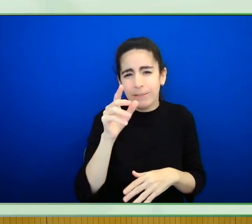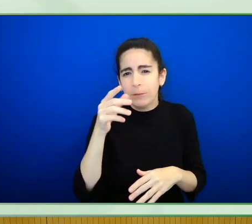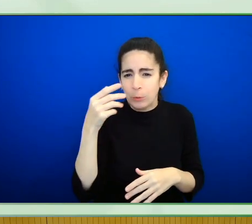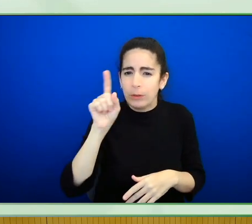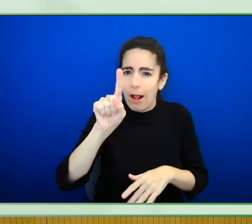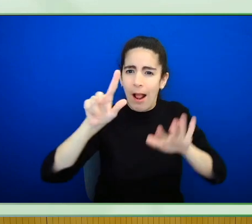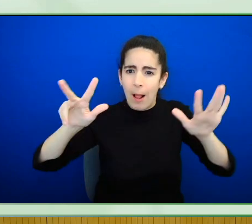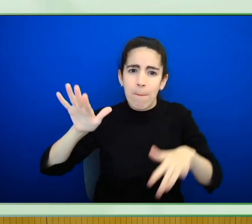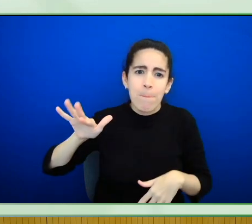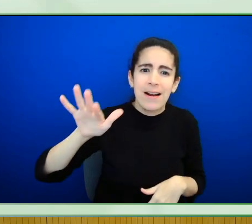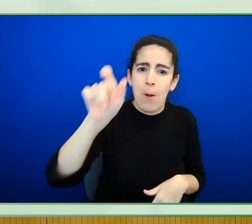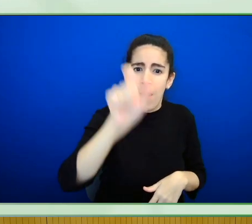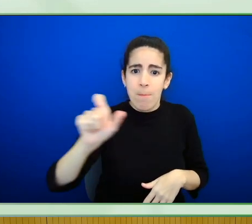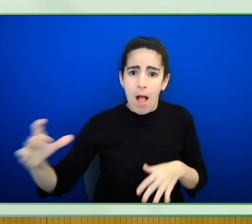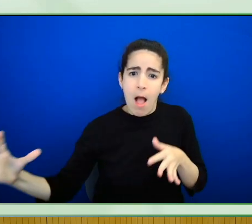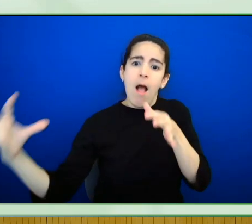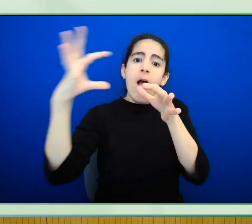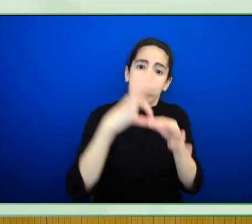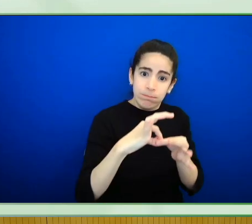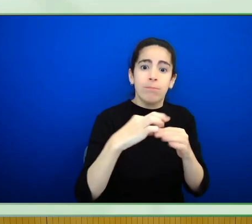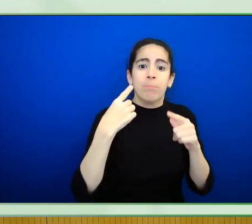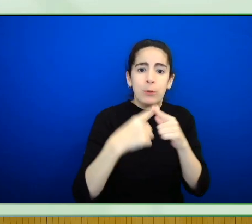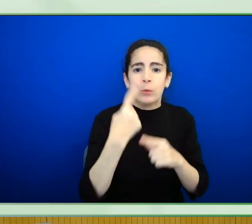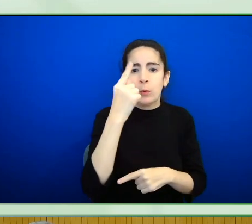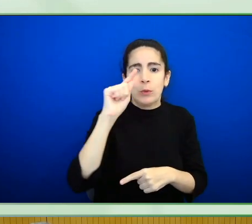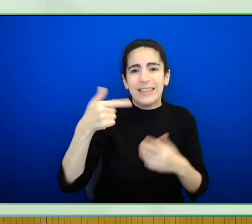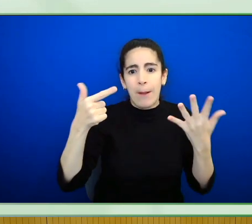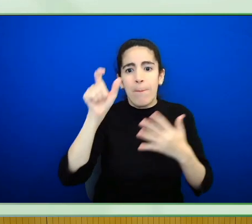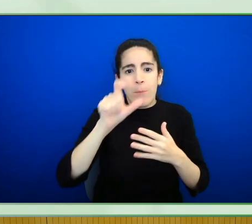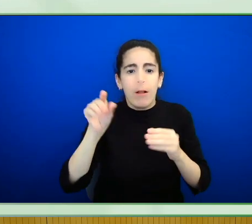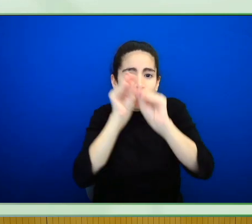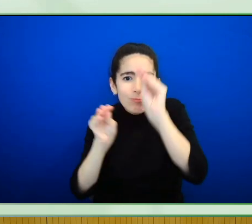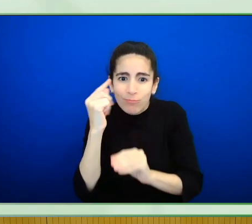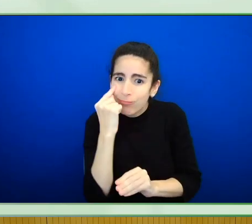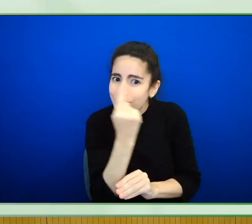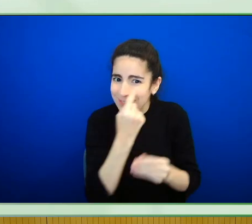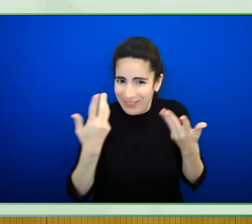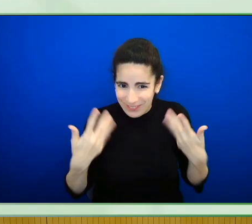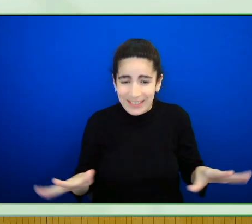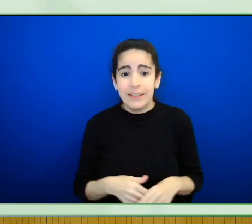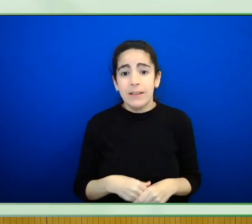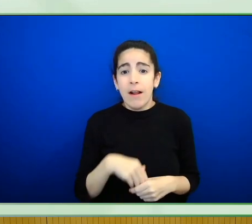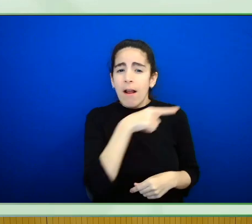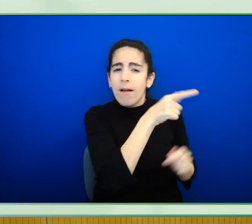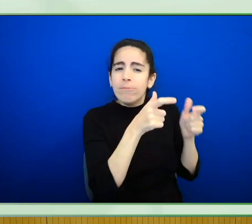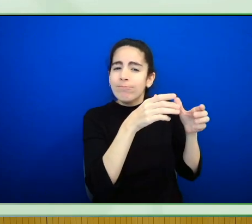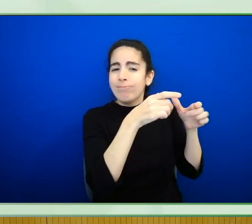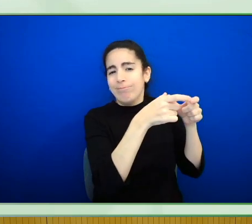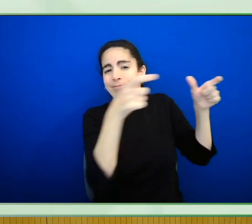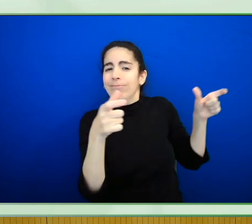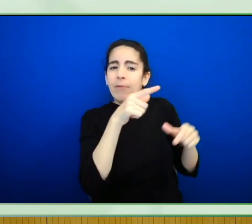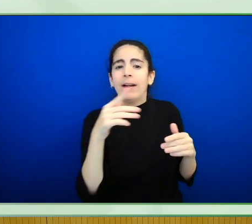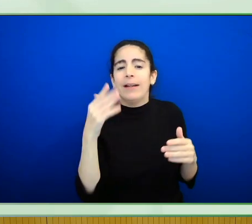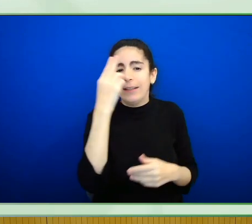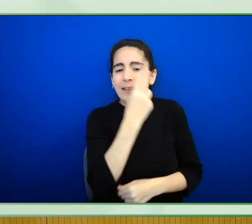Sightsavers, Fred Hollows, eye hospitals, and governments across 13 countries. India, Pakistan, Kenya, and Nigeria are